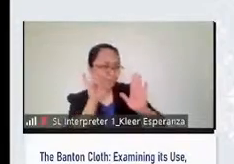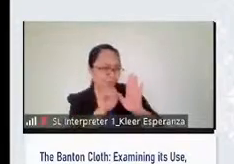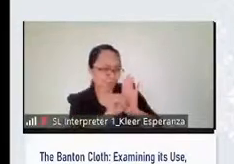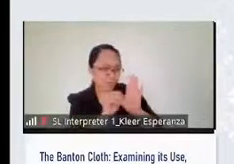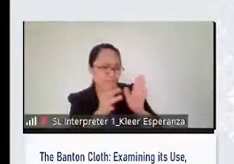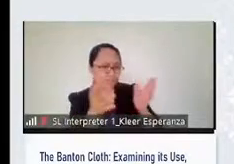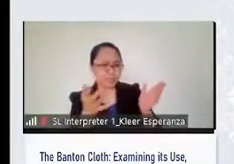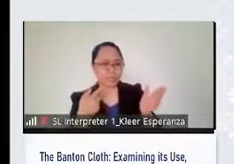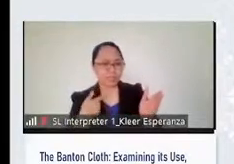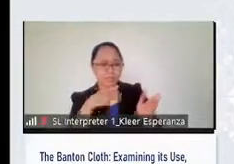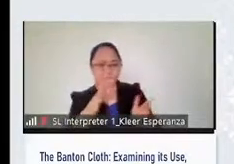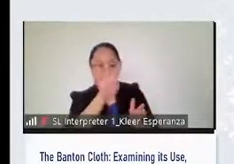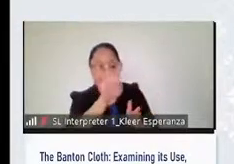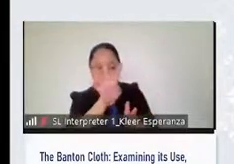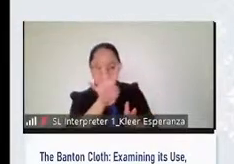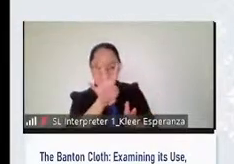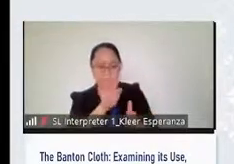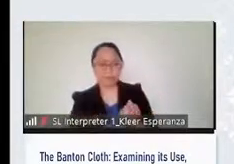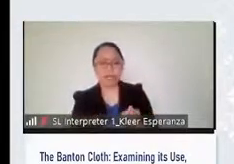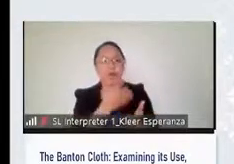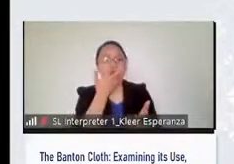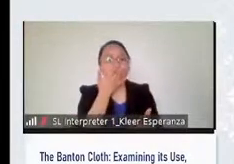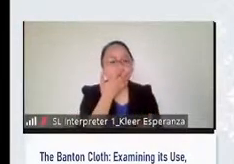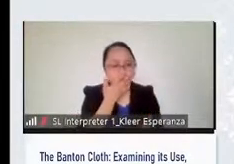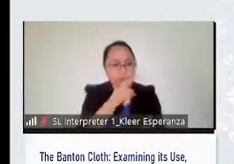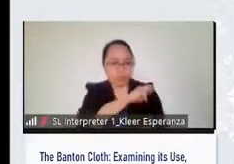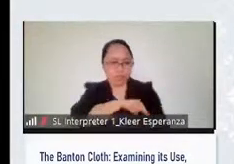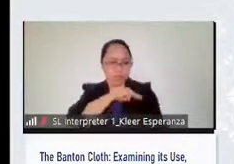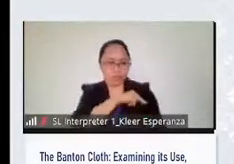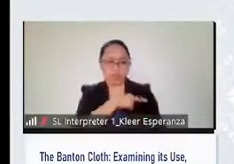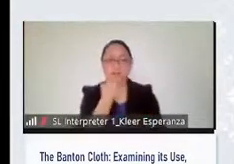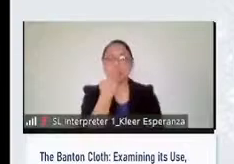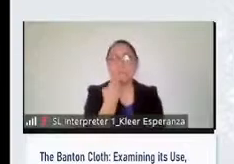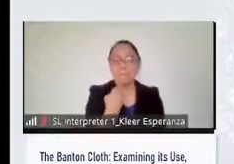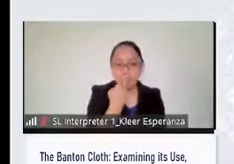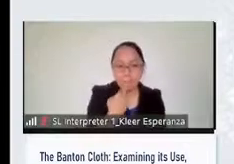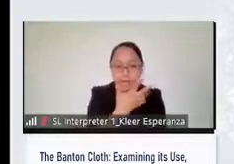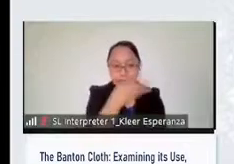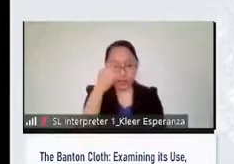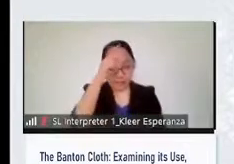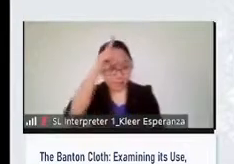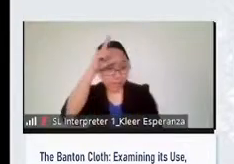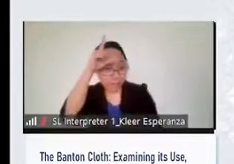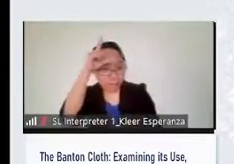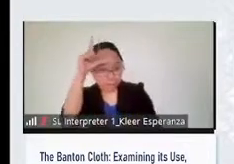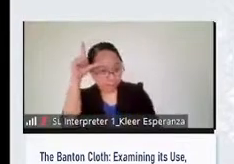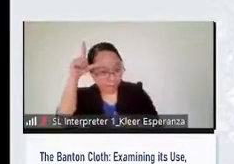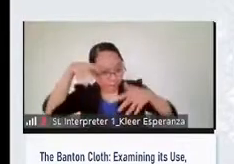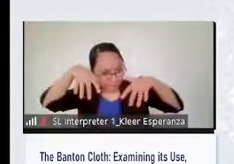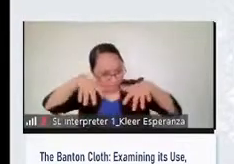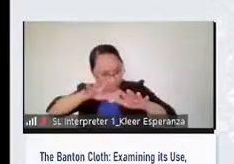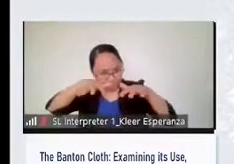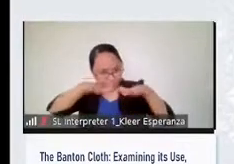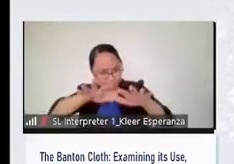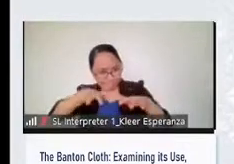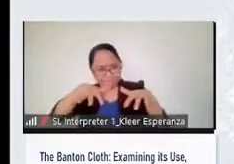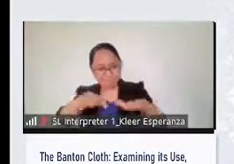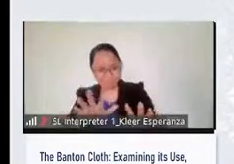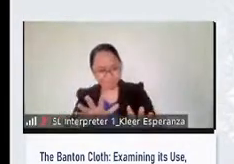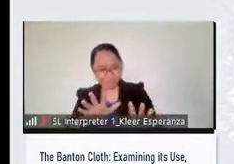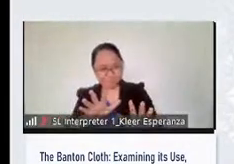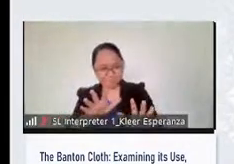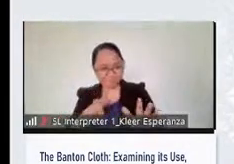and dyed red and black warp and dyed black weft threads. From the captured images, fragment B,